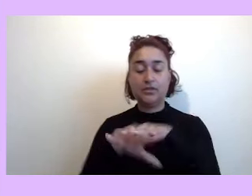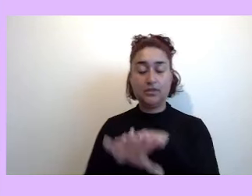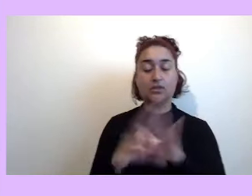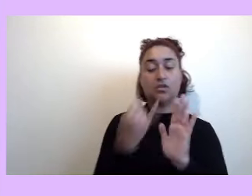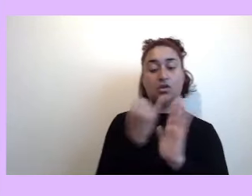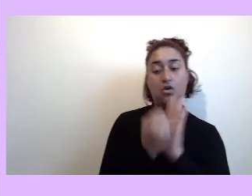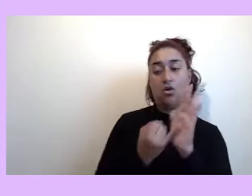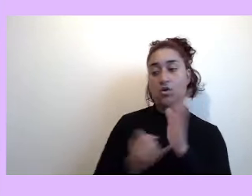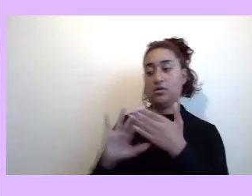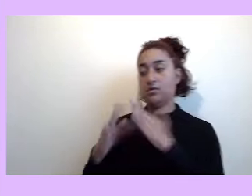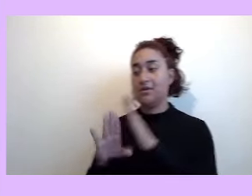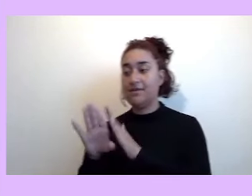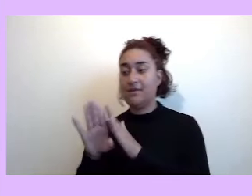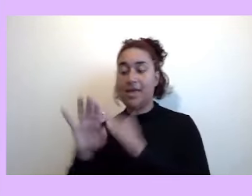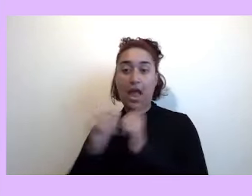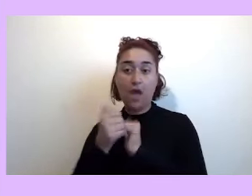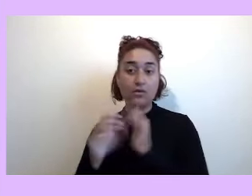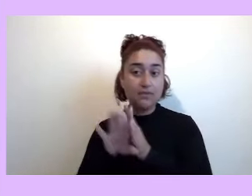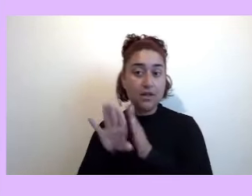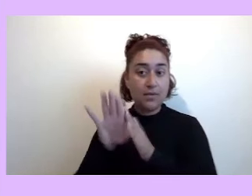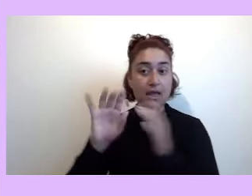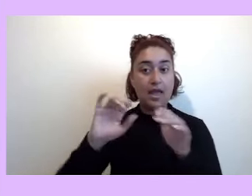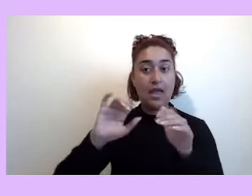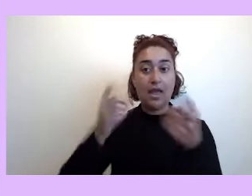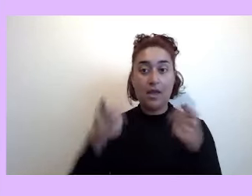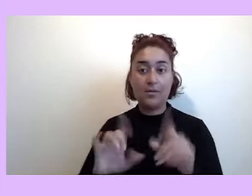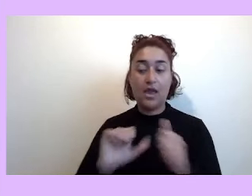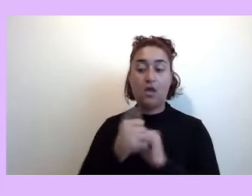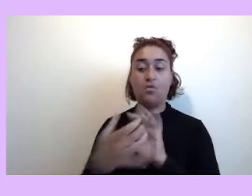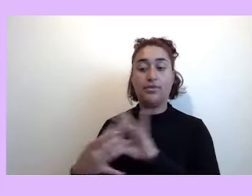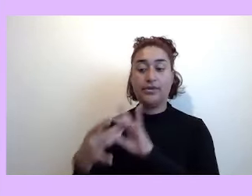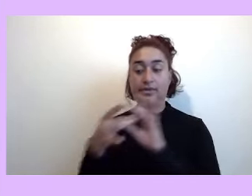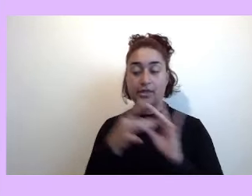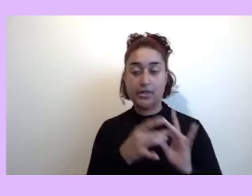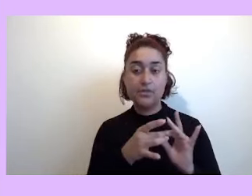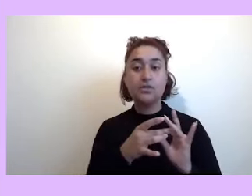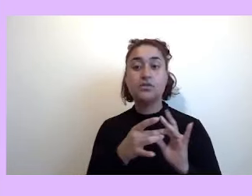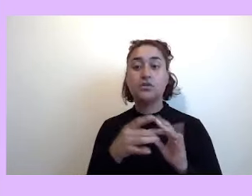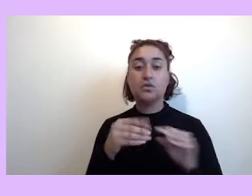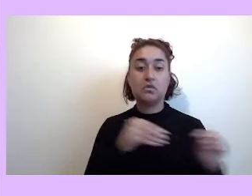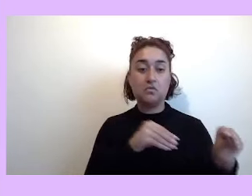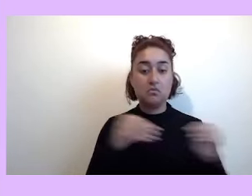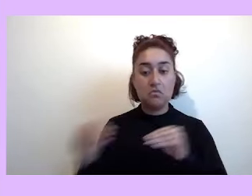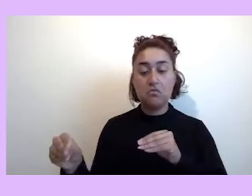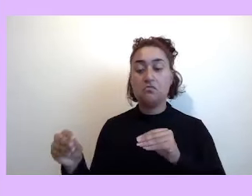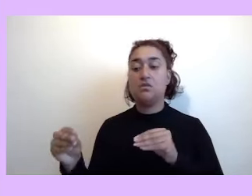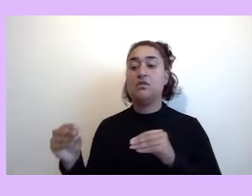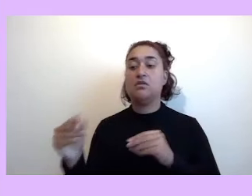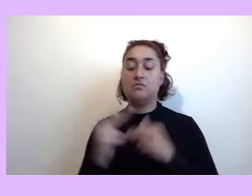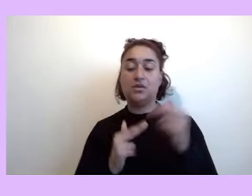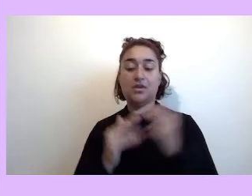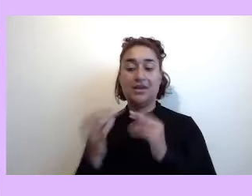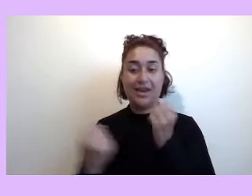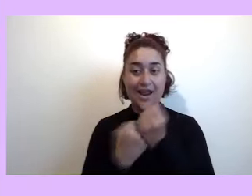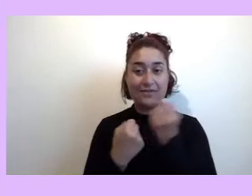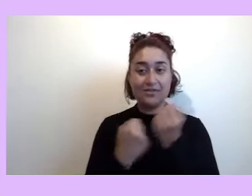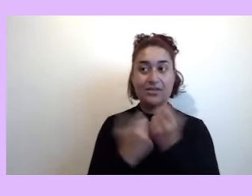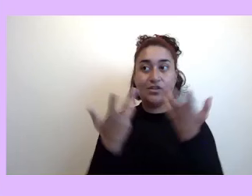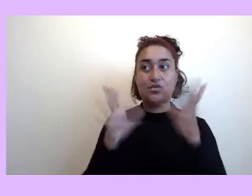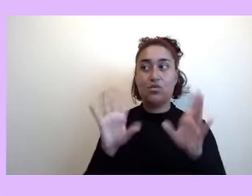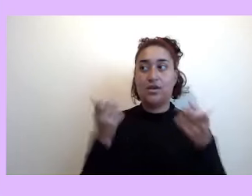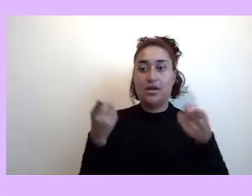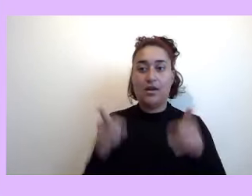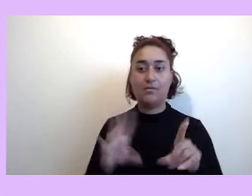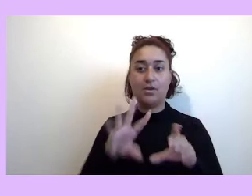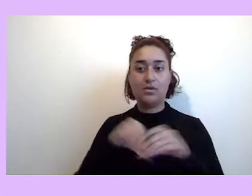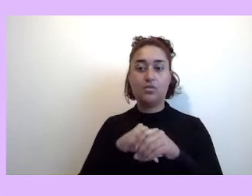is development happening in this neighborhood? How are we connected to the movement building and advocacy that's already underway, including in the art sector,